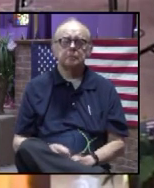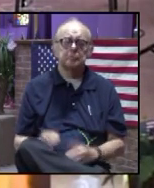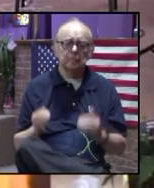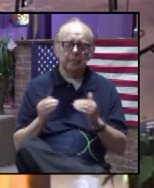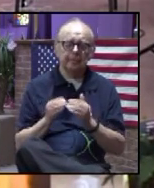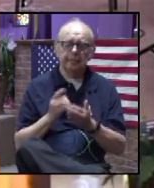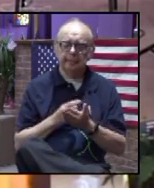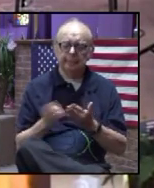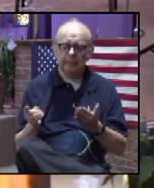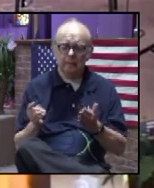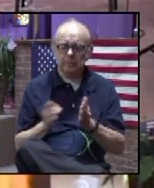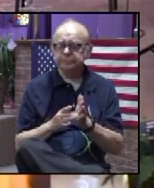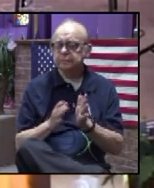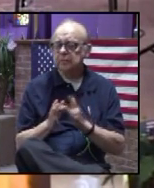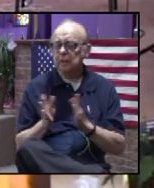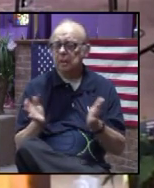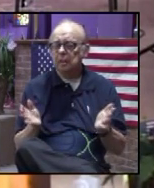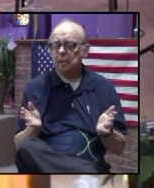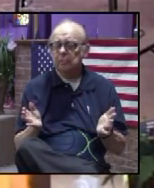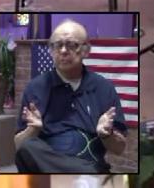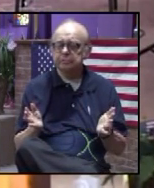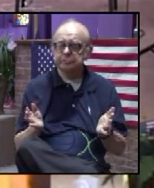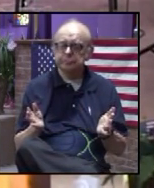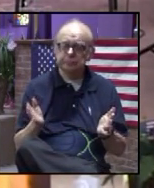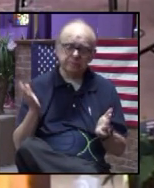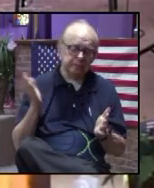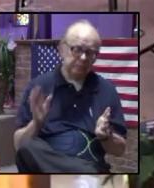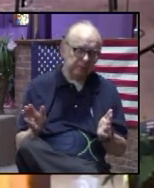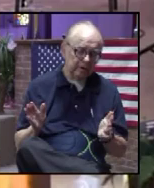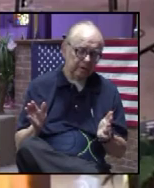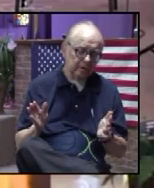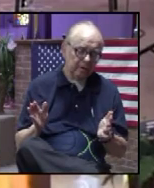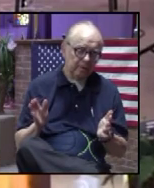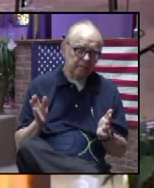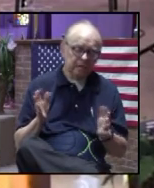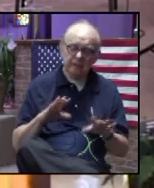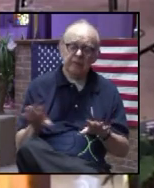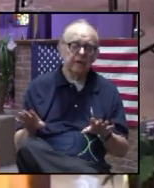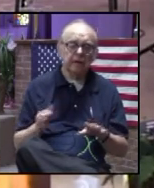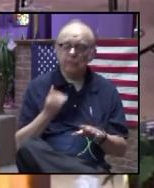Even though Jesus never committed a sin,